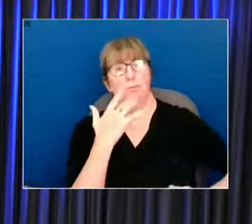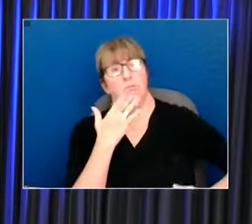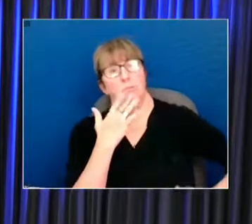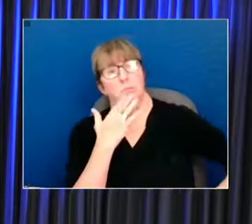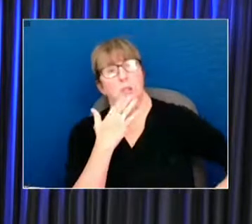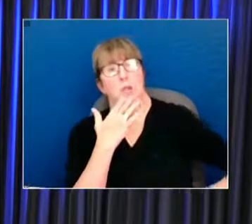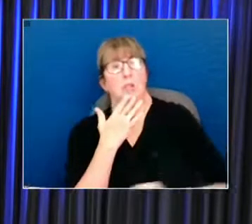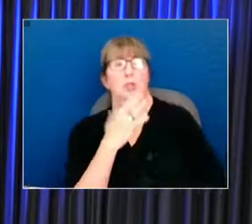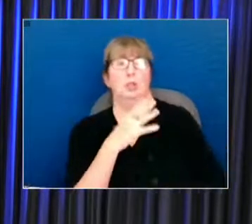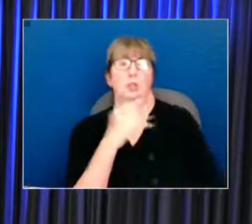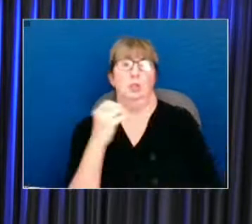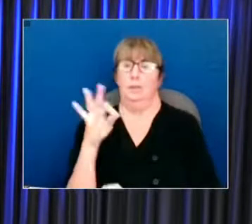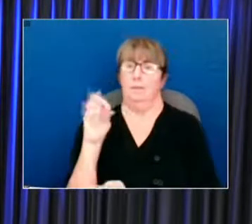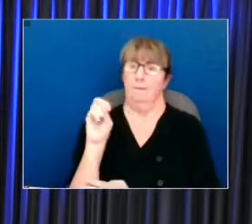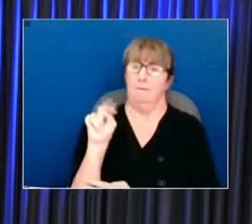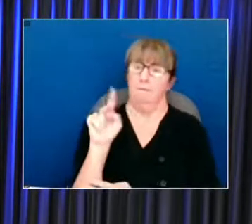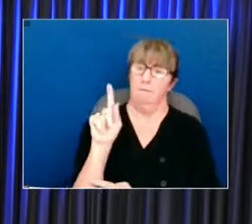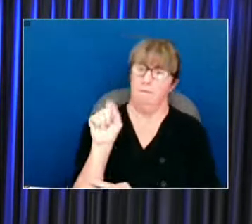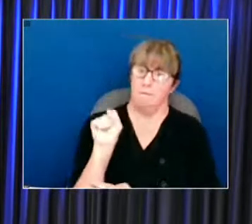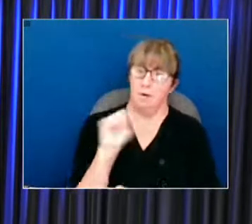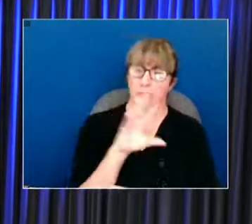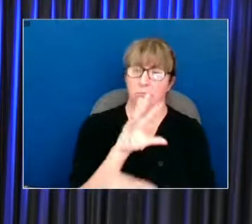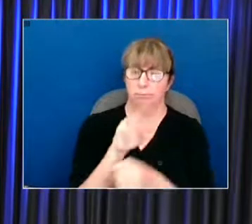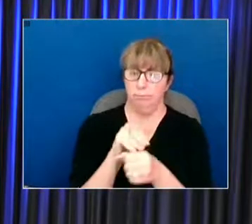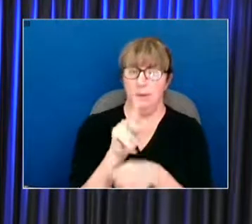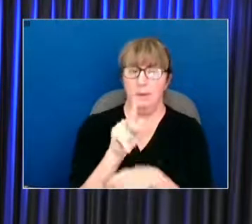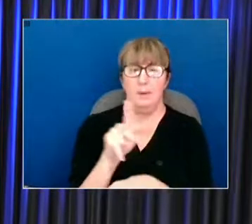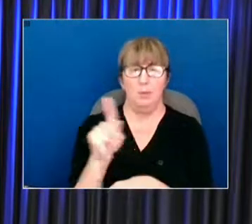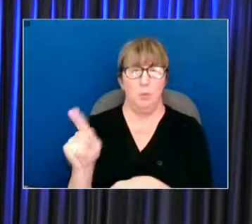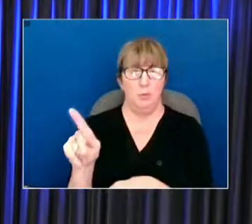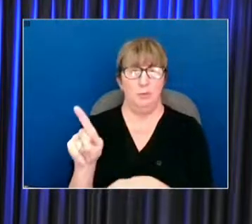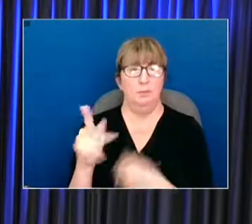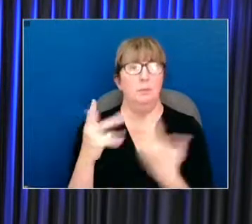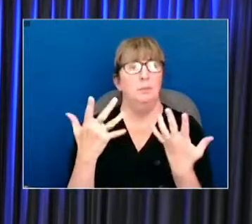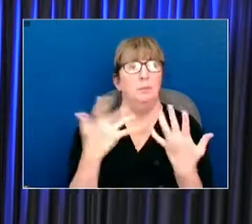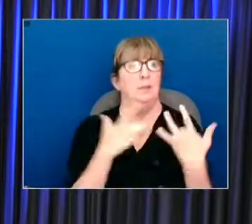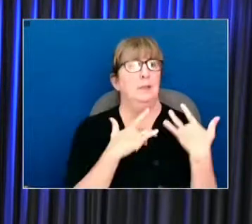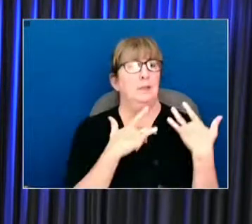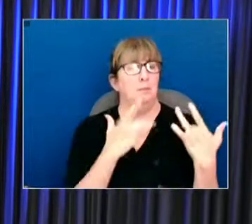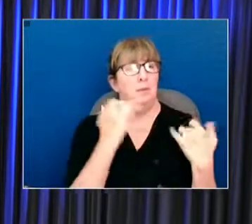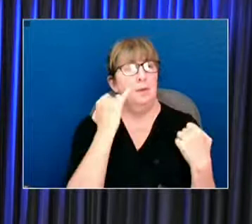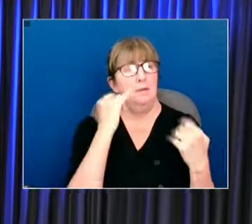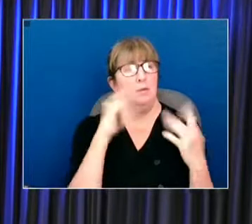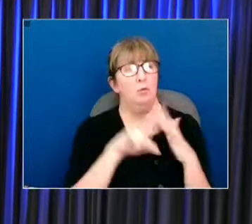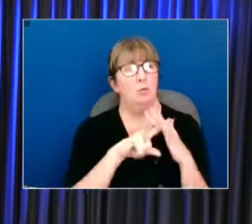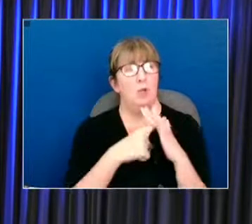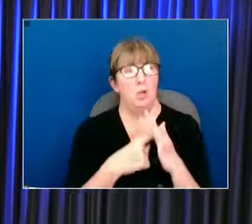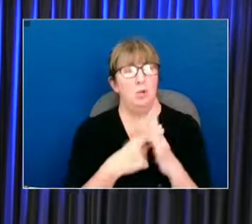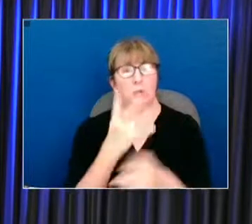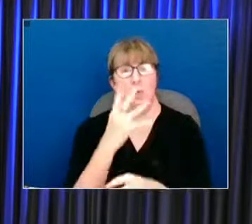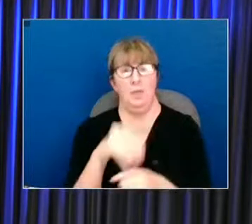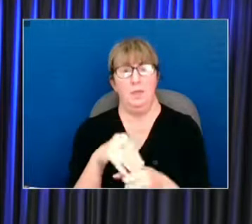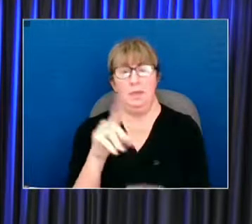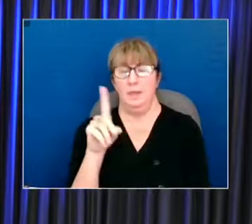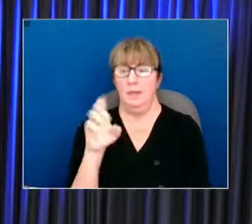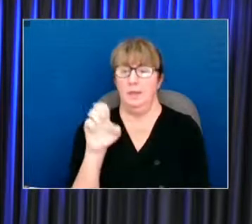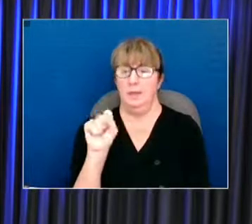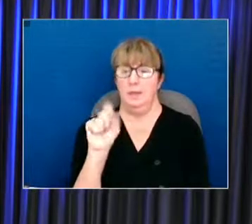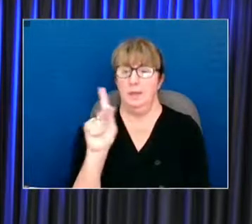the PowerPoint. But usually, if you launch it within a desktop, you shouldn't have any problems with